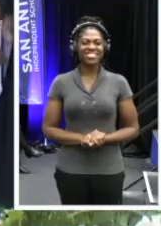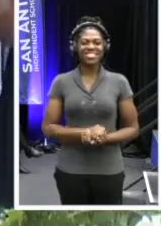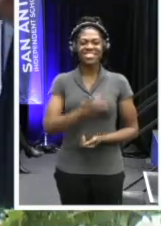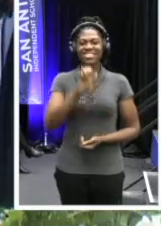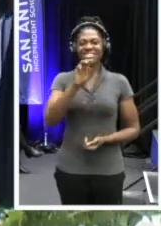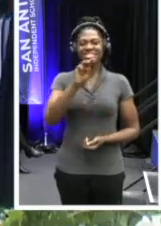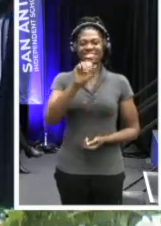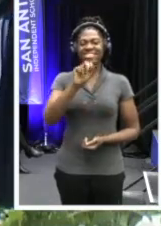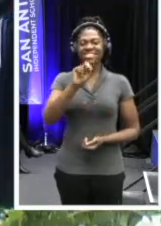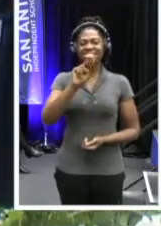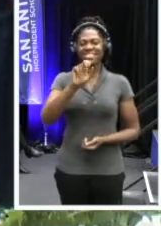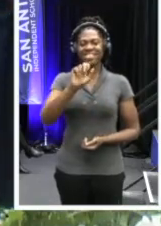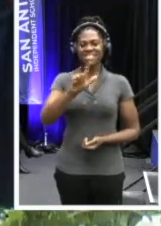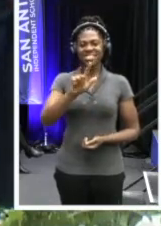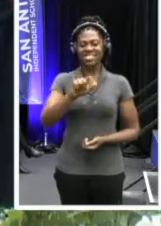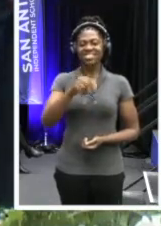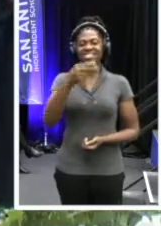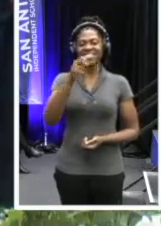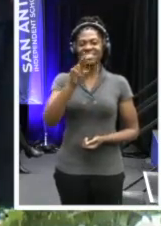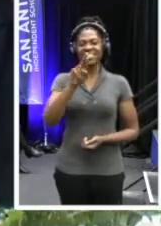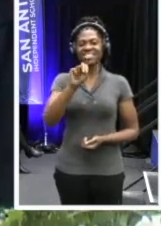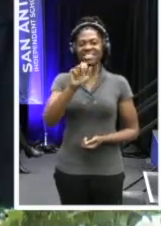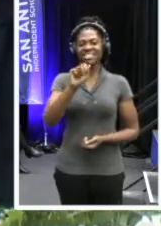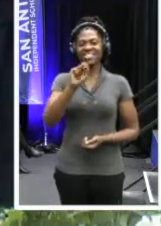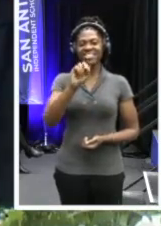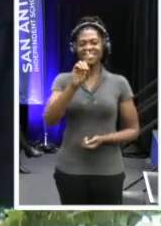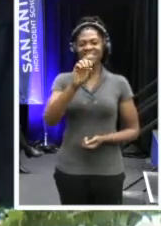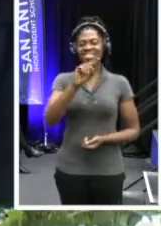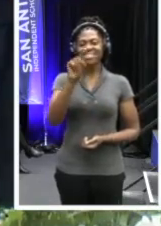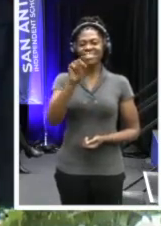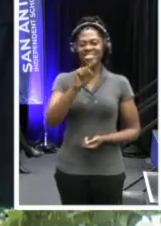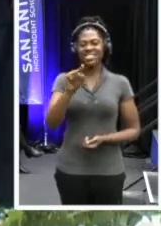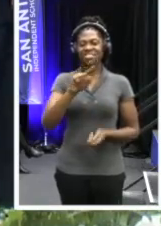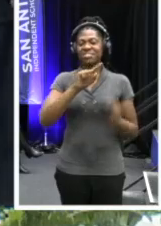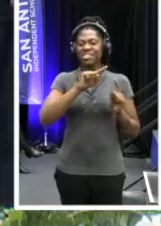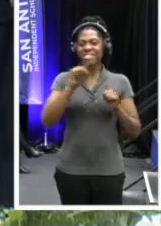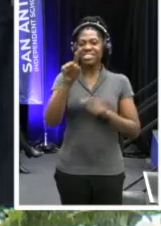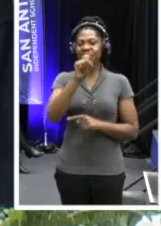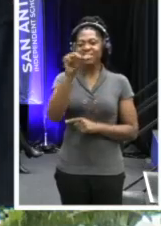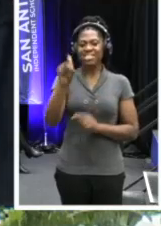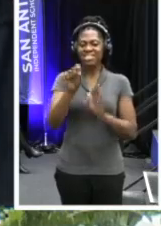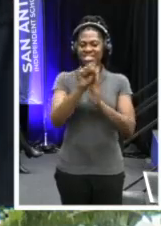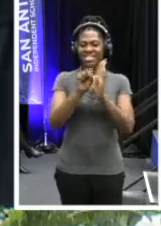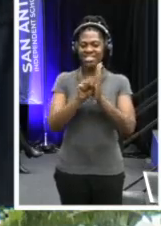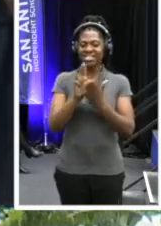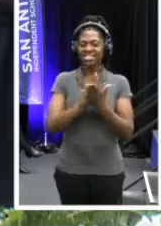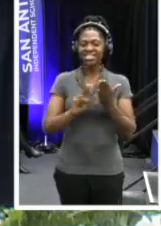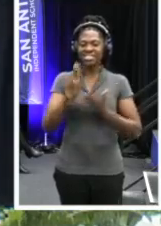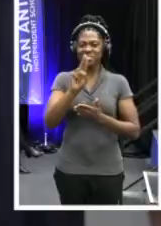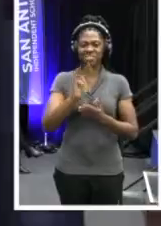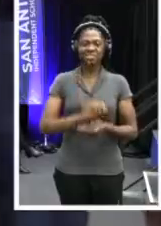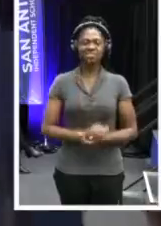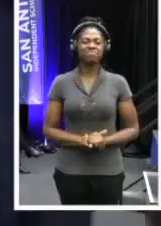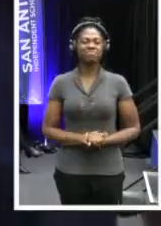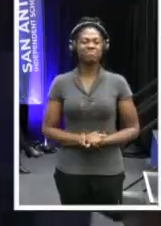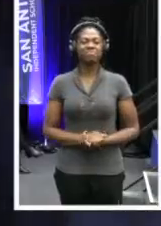Emmanuel Briceño Hernandez will be attending Texas State University.